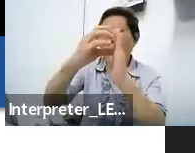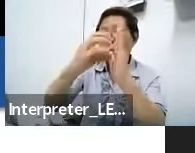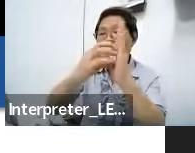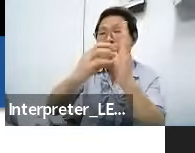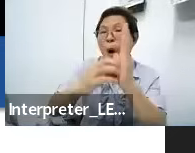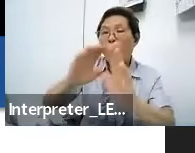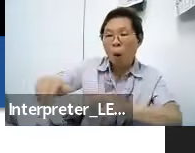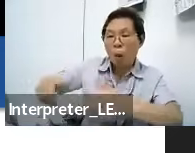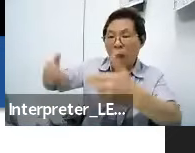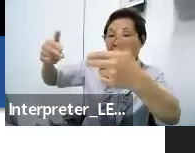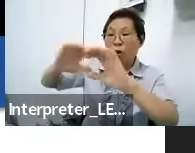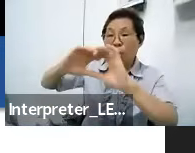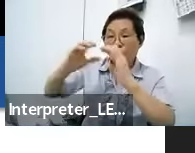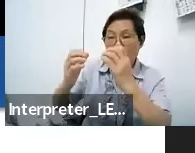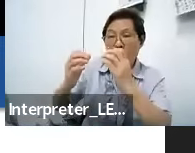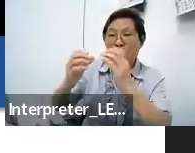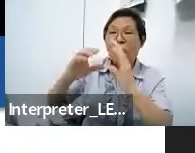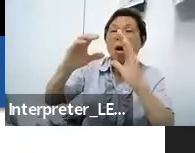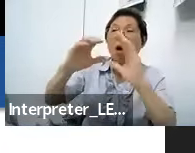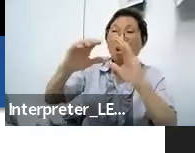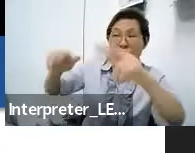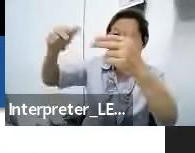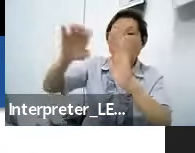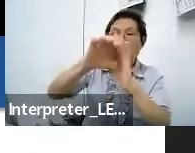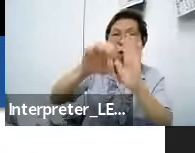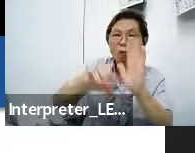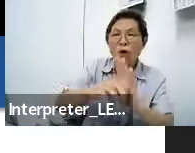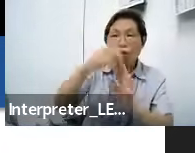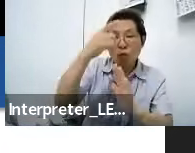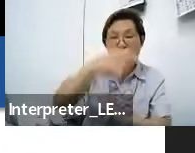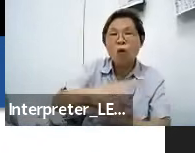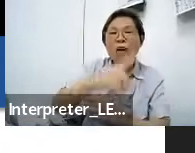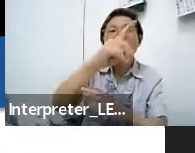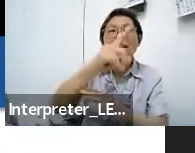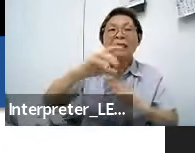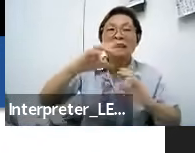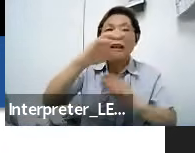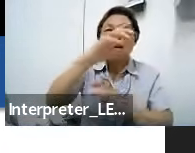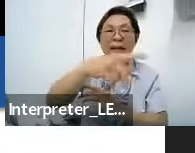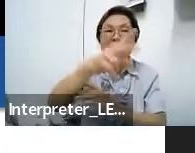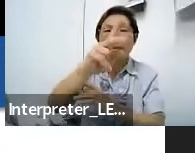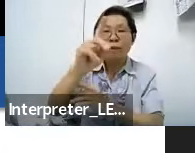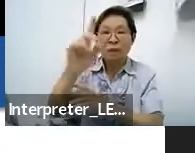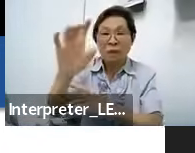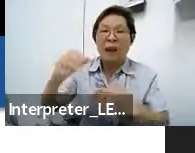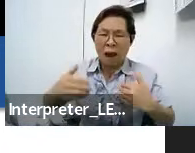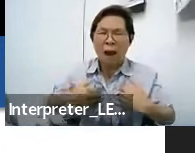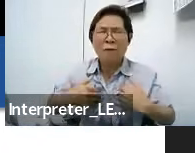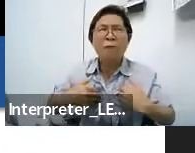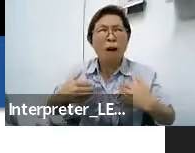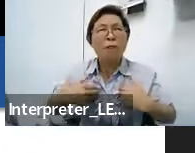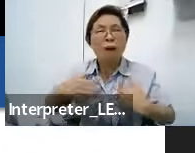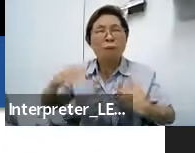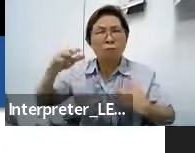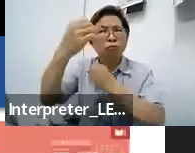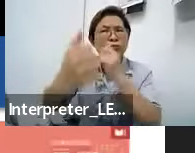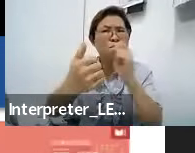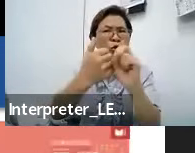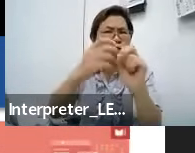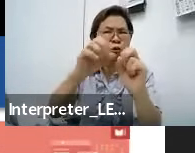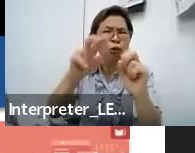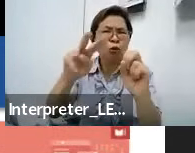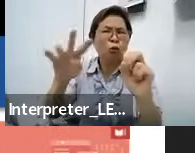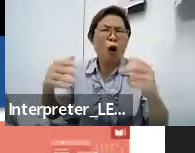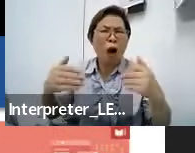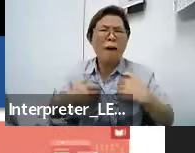online course, which is the Disability Inclusive Learning Assessment, which will be available next year. Next,